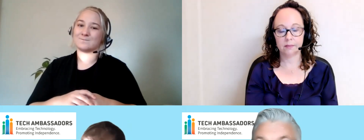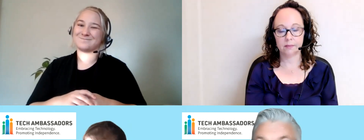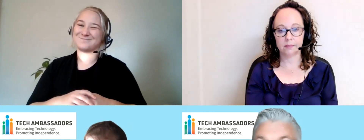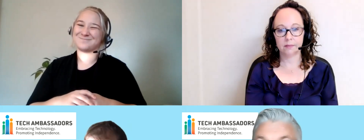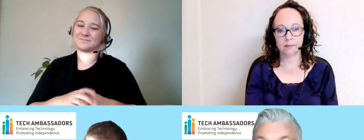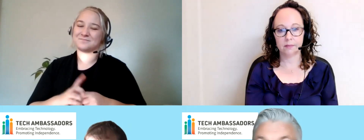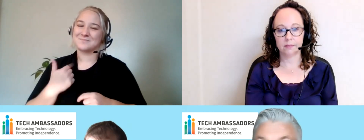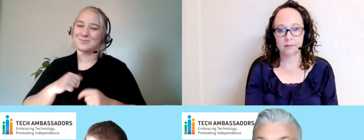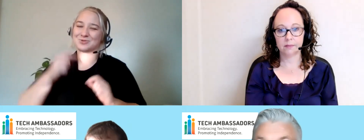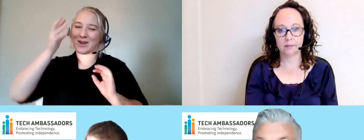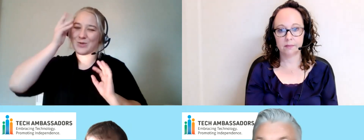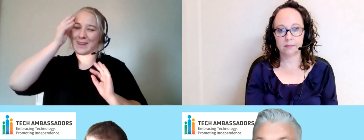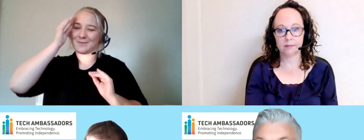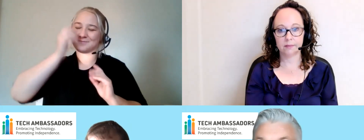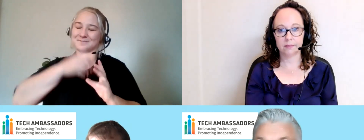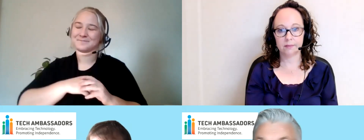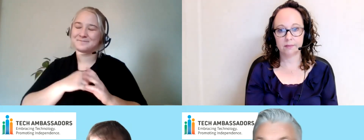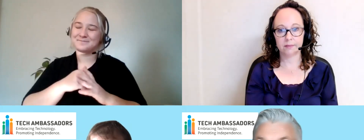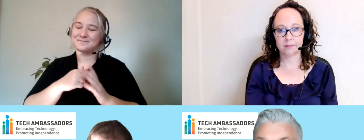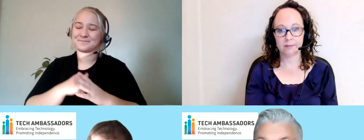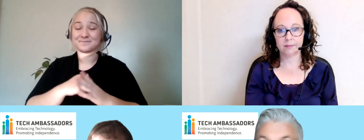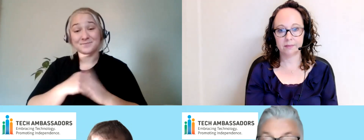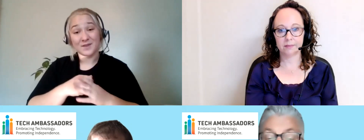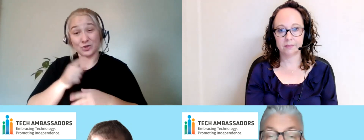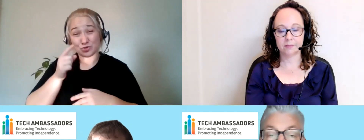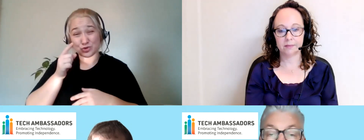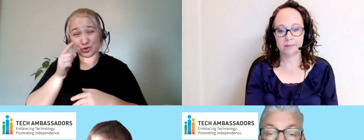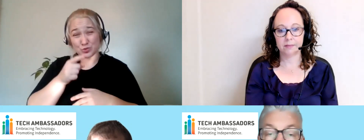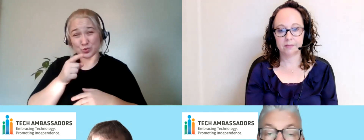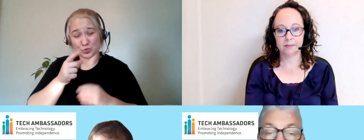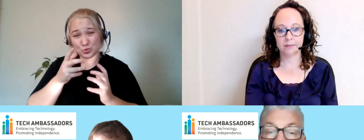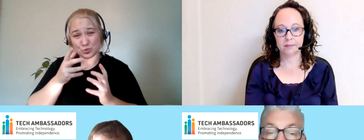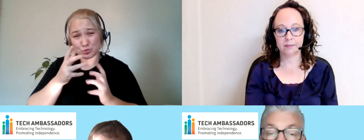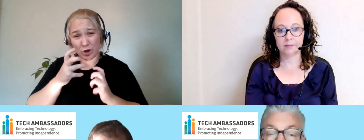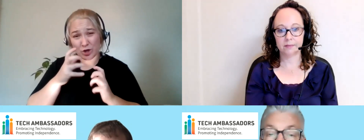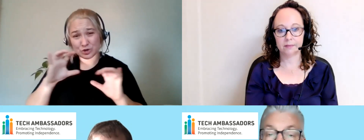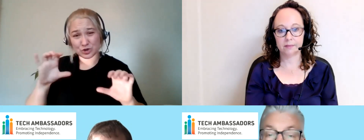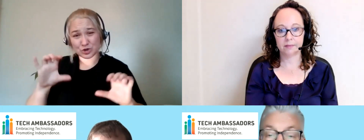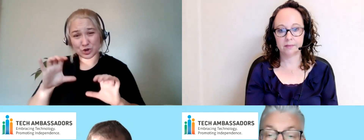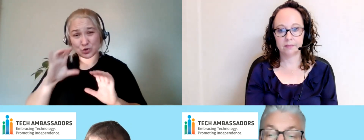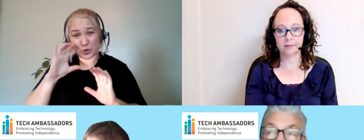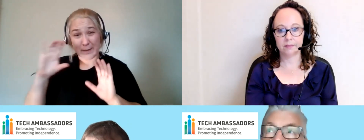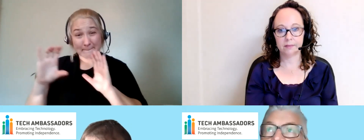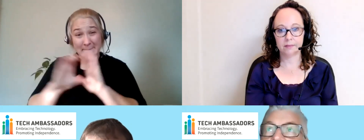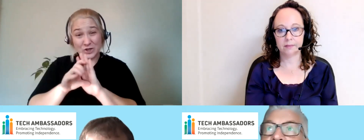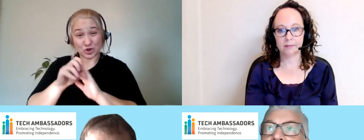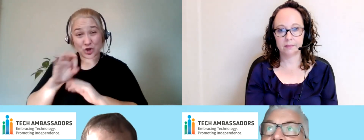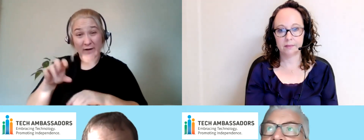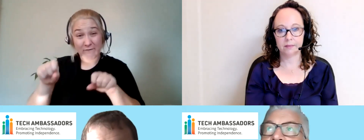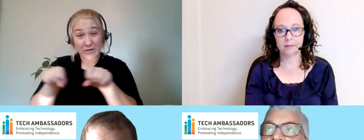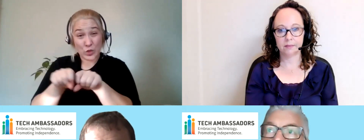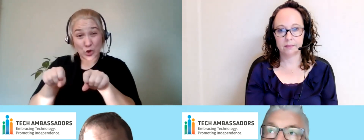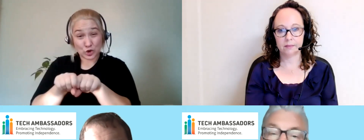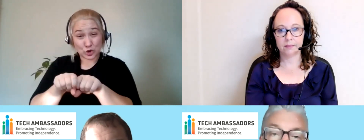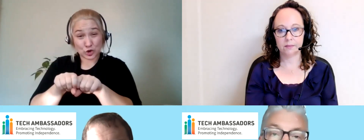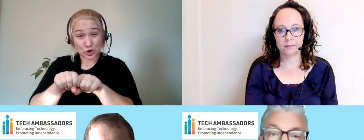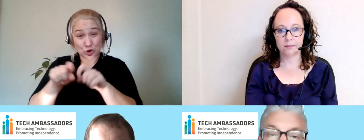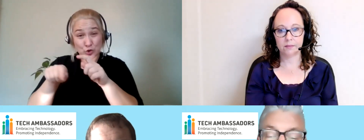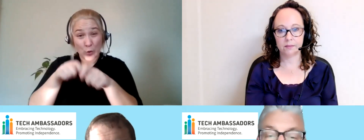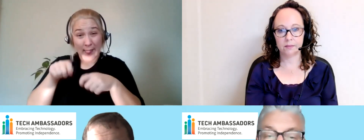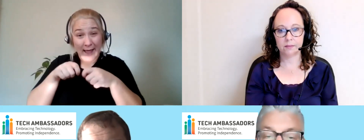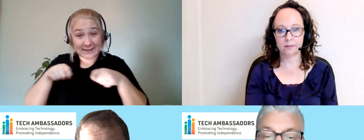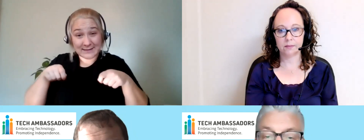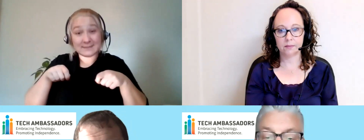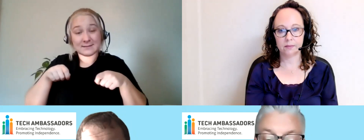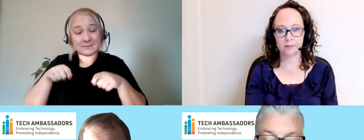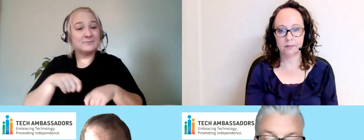trying to think. Do you want to do the picture of the shoelaces? Sure. Like, I'll tell you what, bring I'm that going to